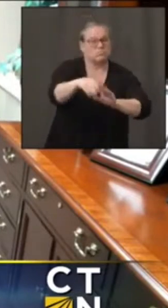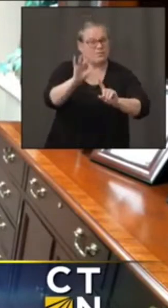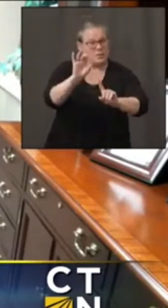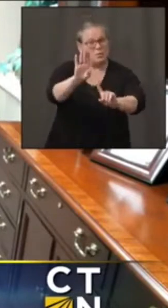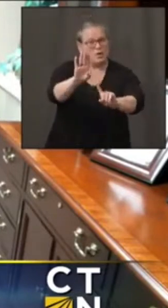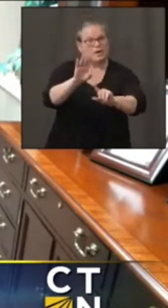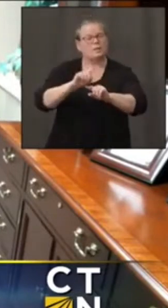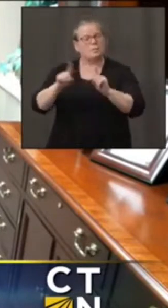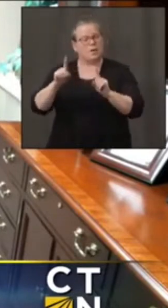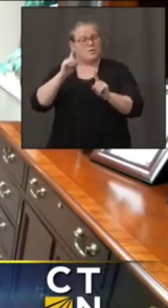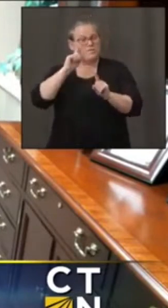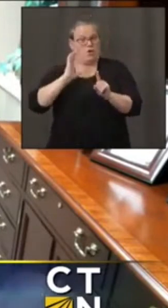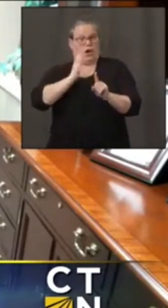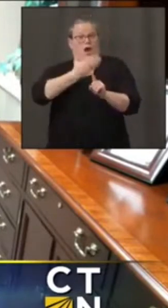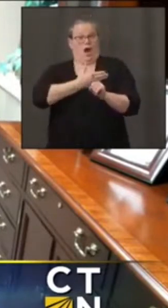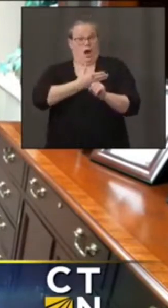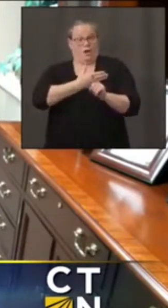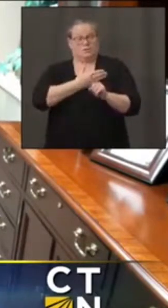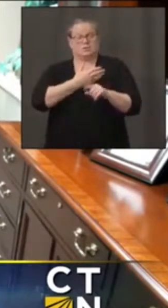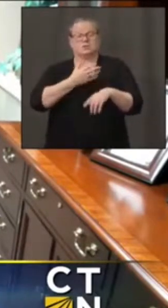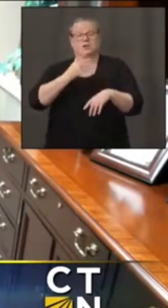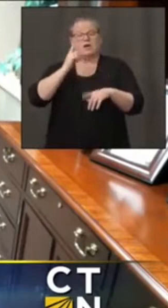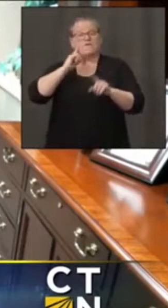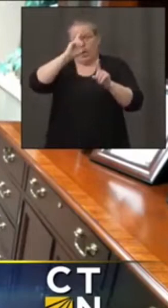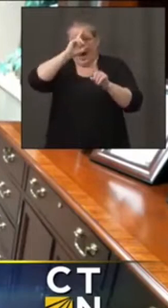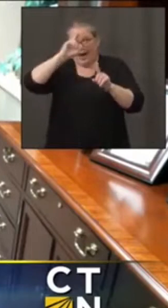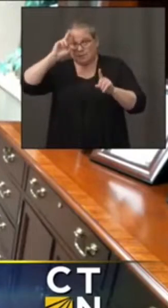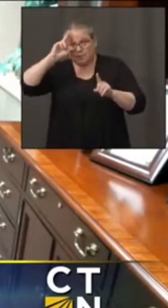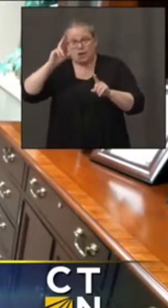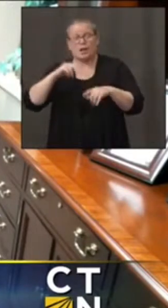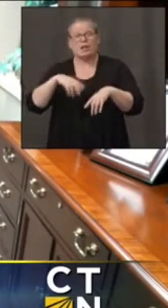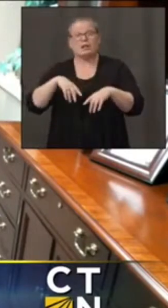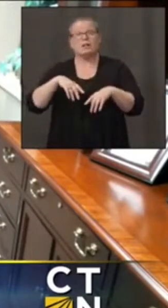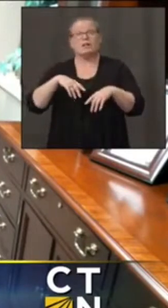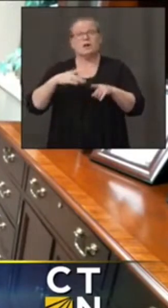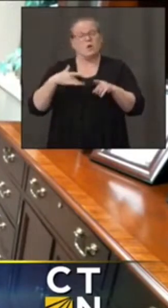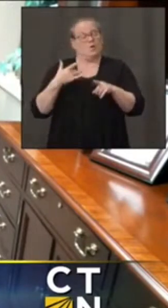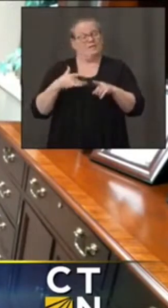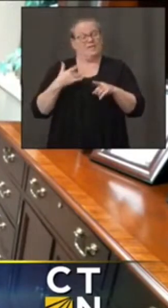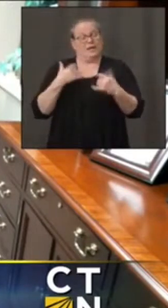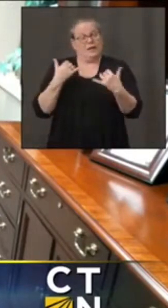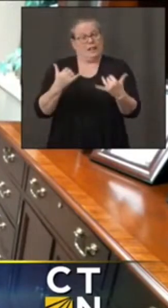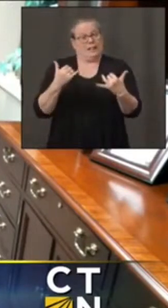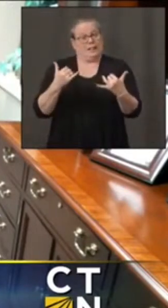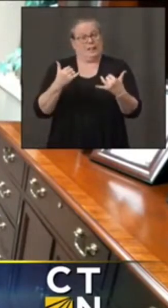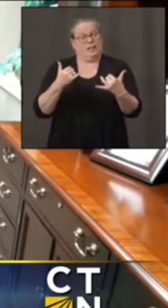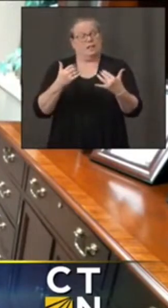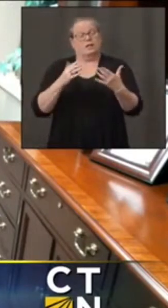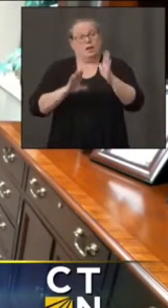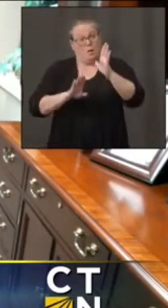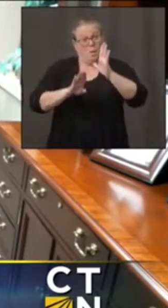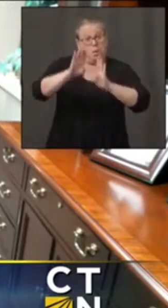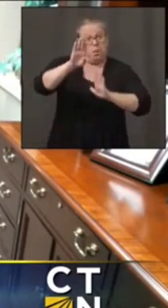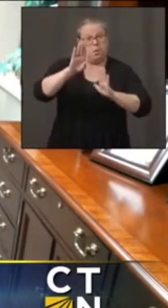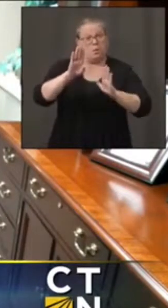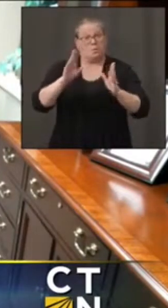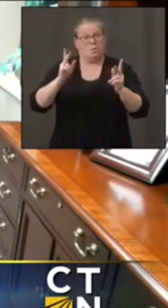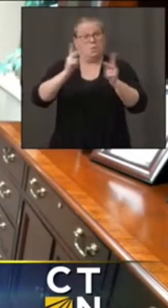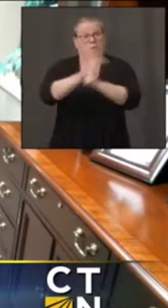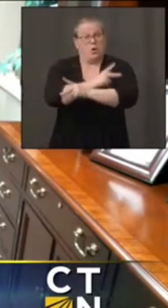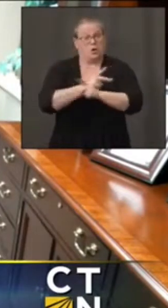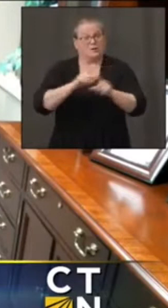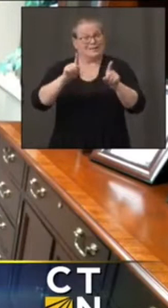burden on hospitalizations, is the peak won't be as great. But I think in the coming weeks, we'll be able